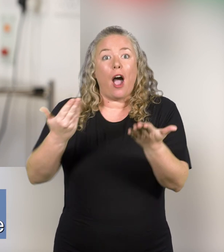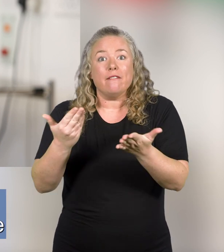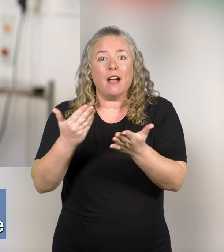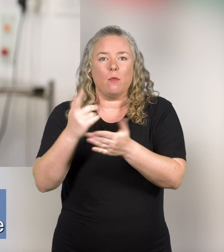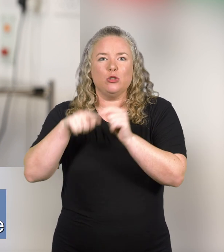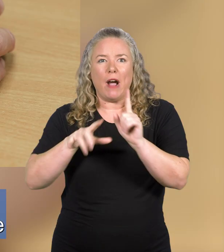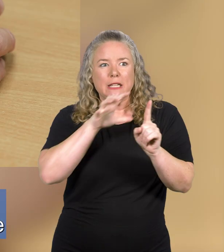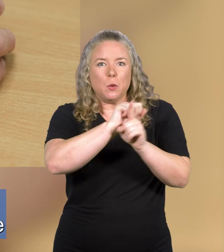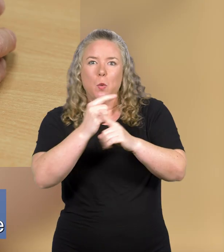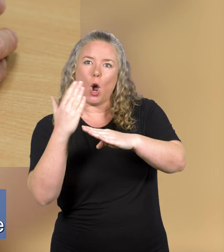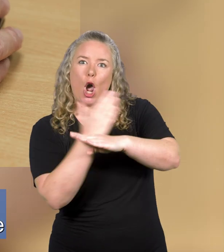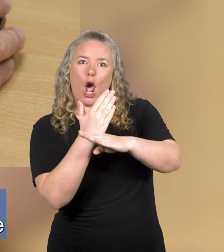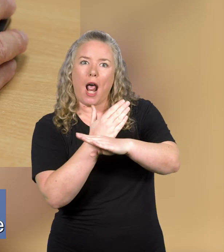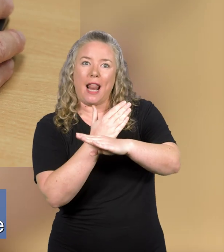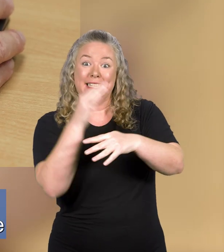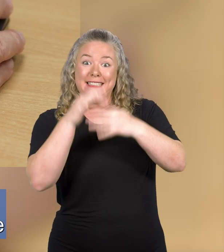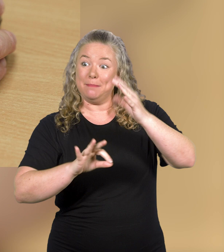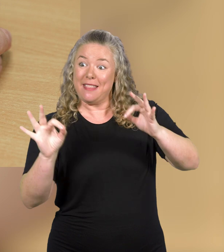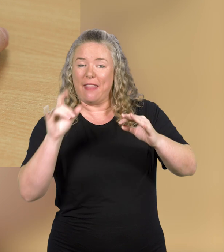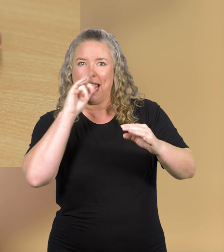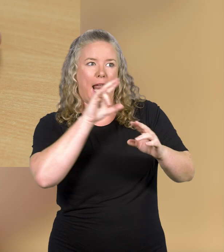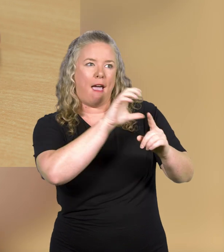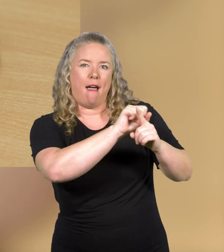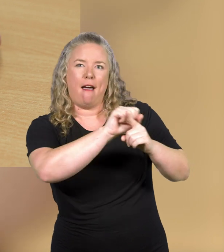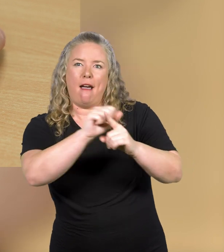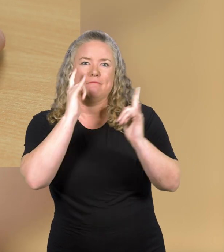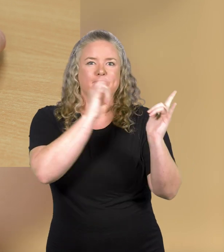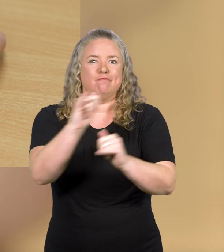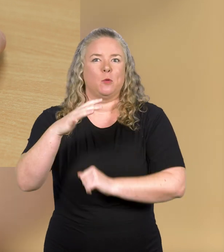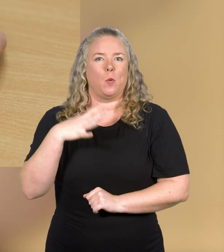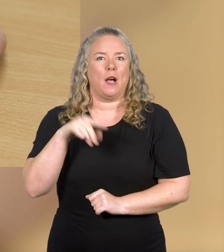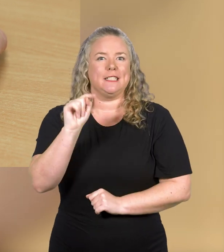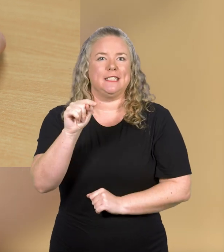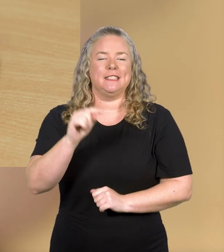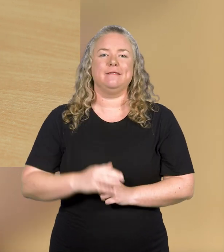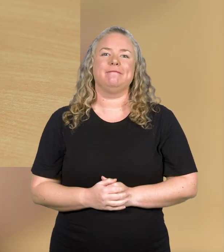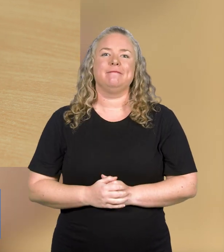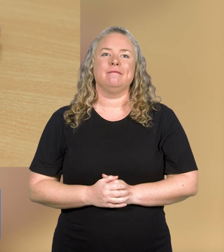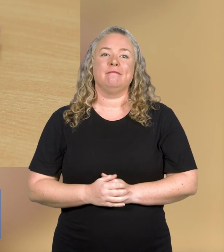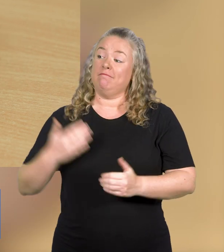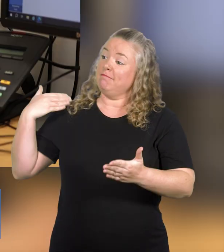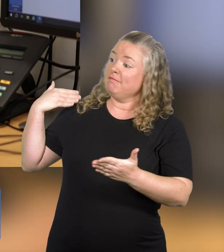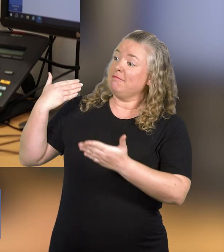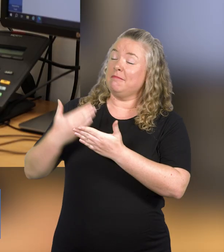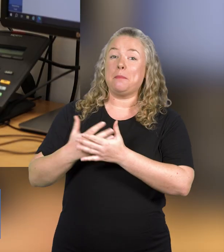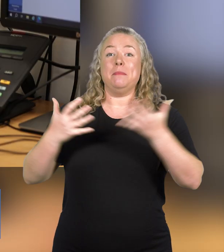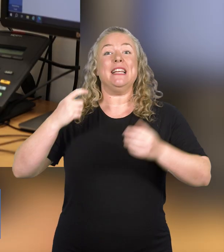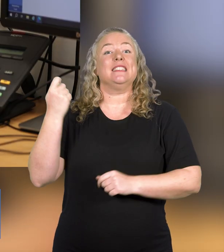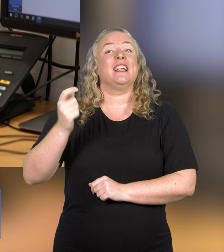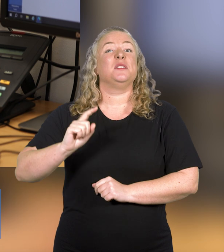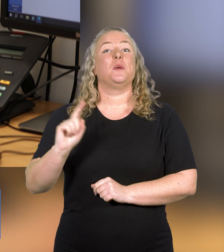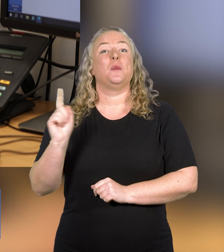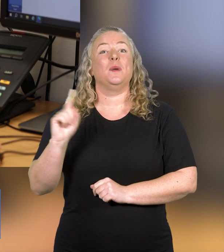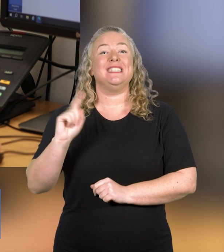this programme, what we're trying to do is look for people who have early lung cancer who don't have any symptoms. And one of the really big successes